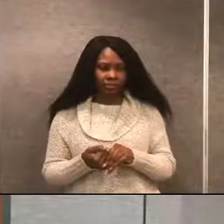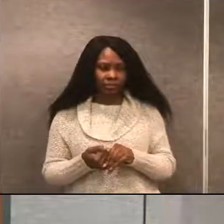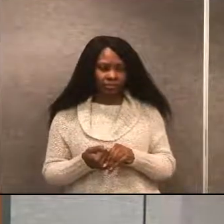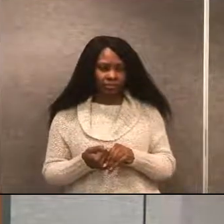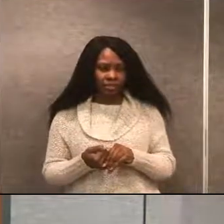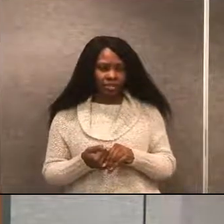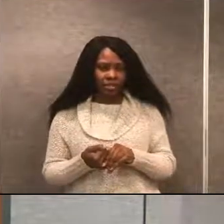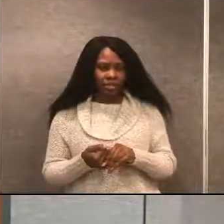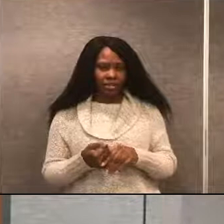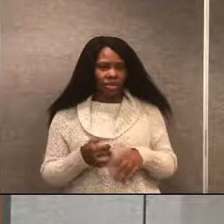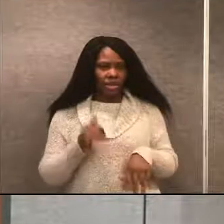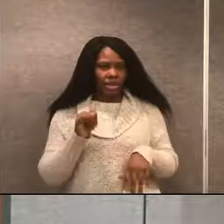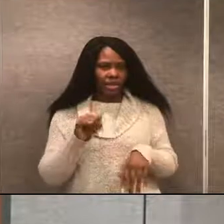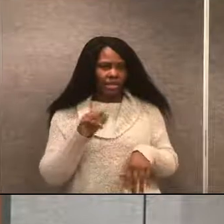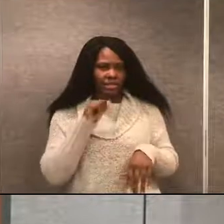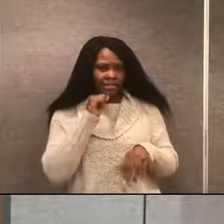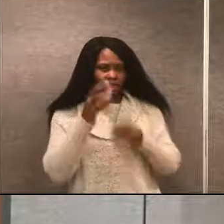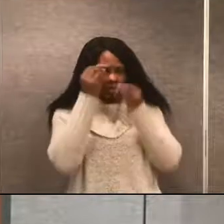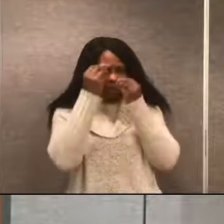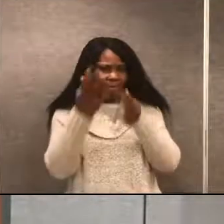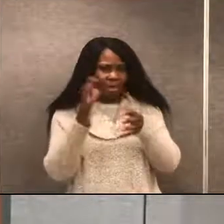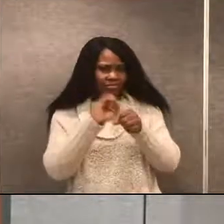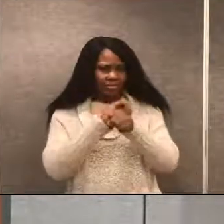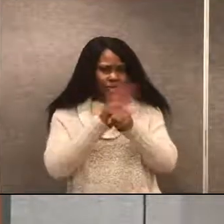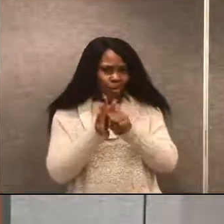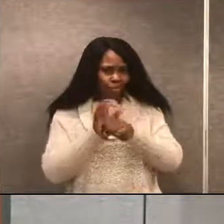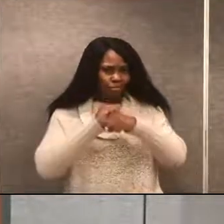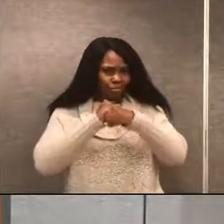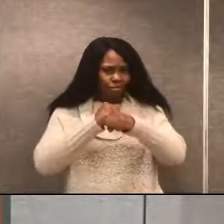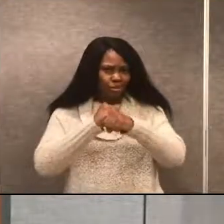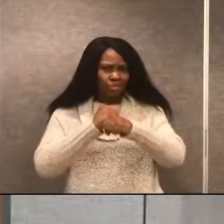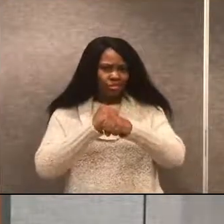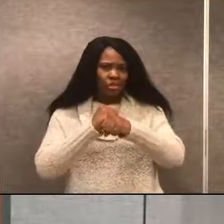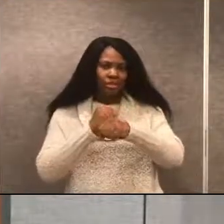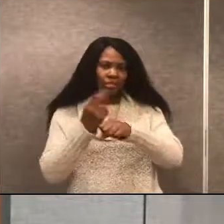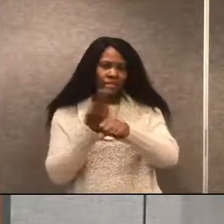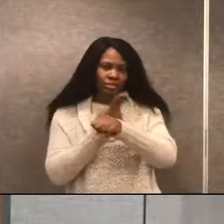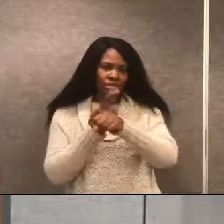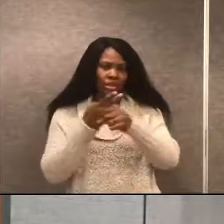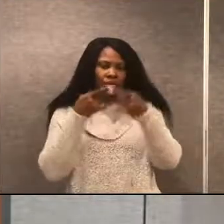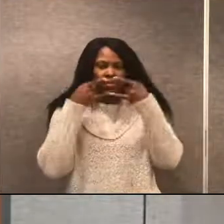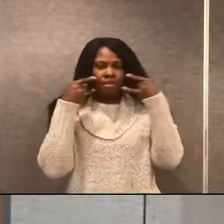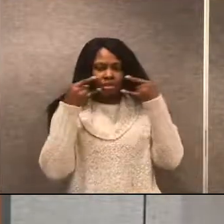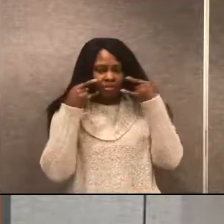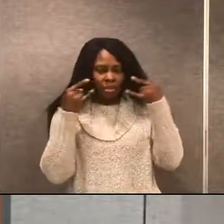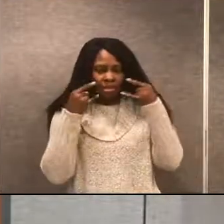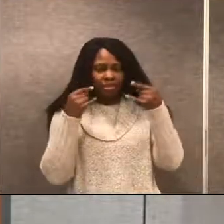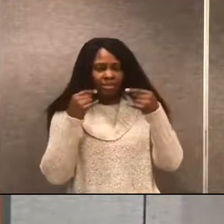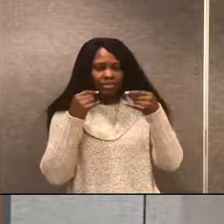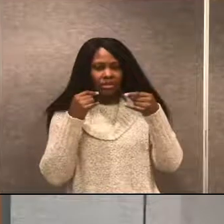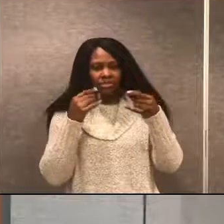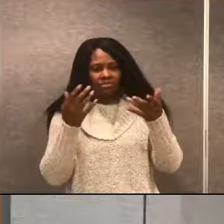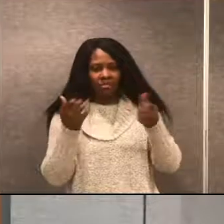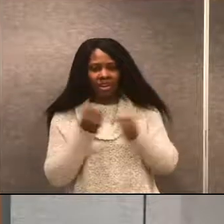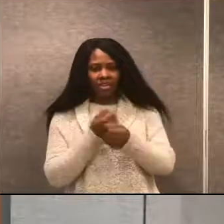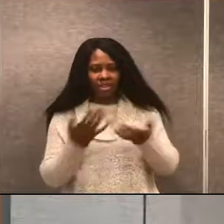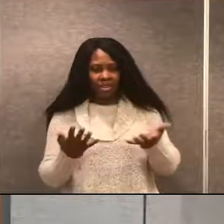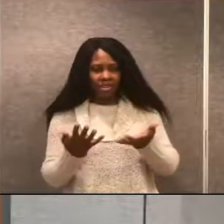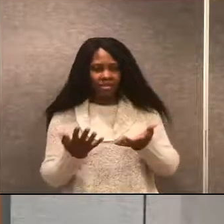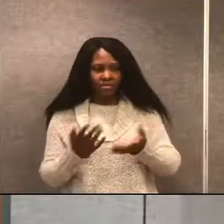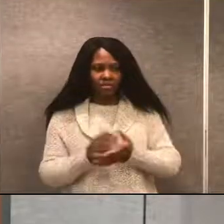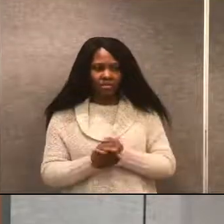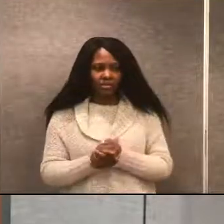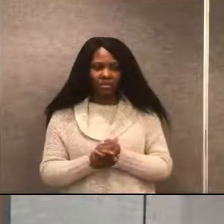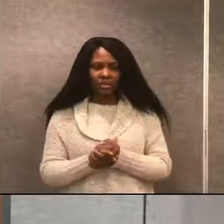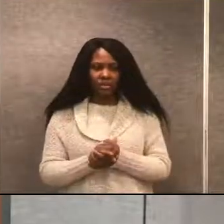COVID prevention stipulations of using face masks and all that. So that's part of just what I want to